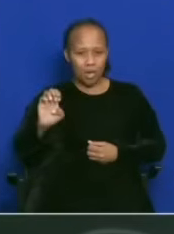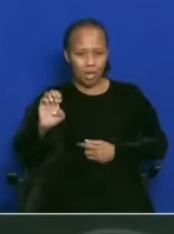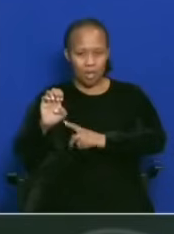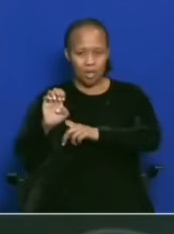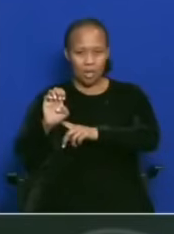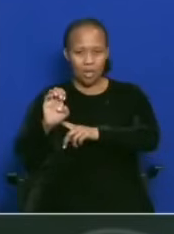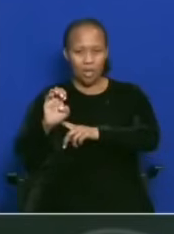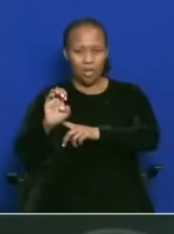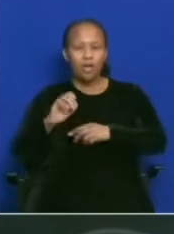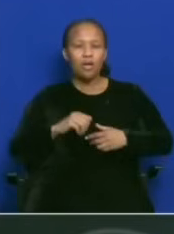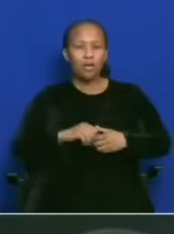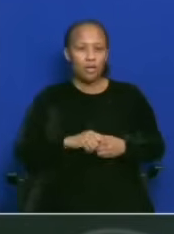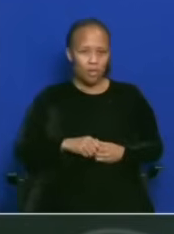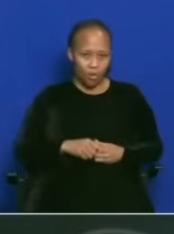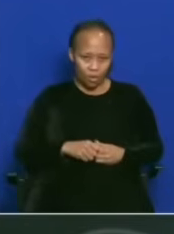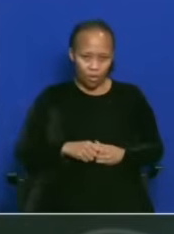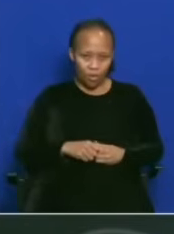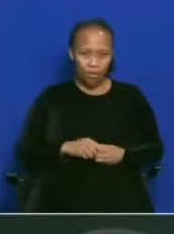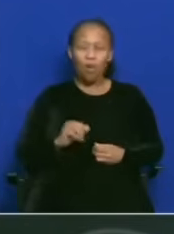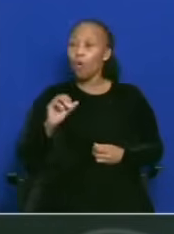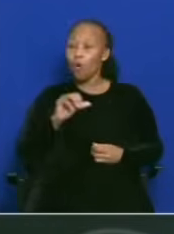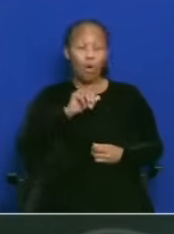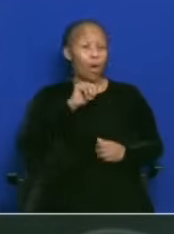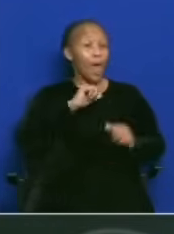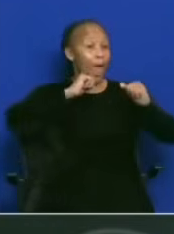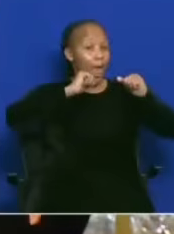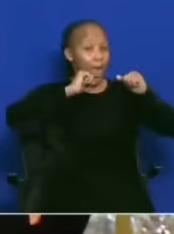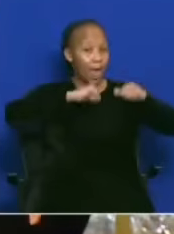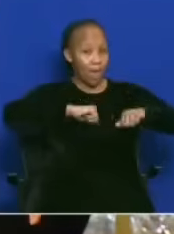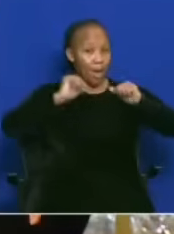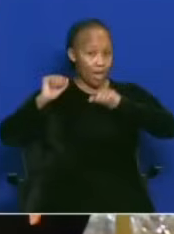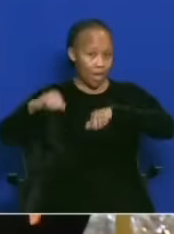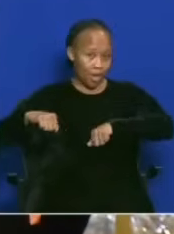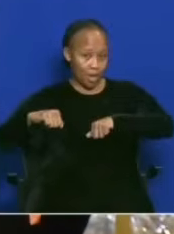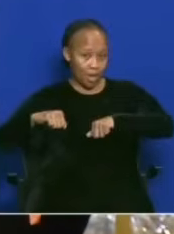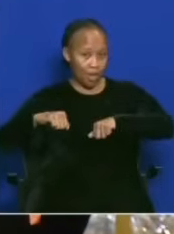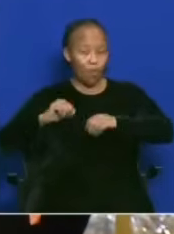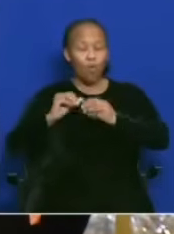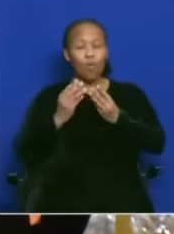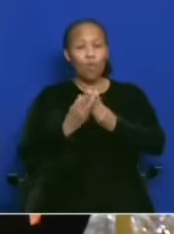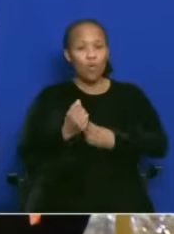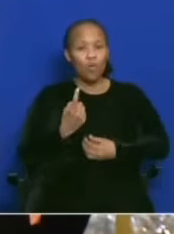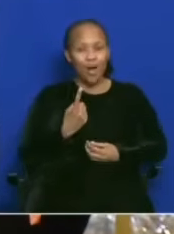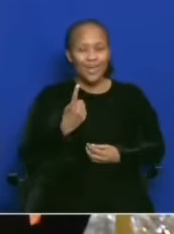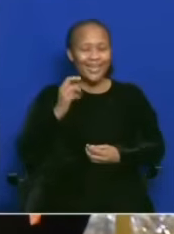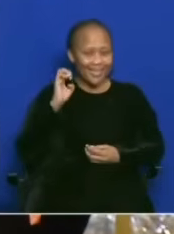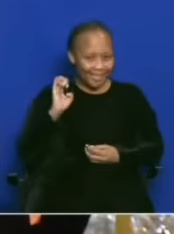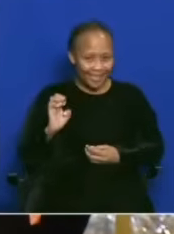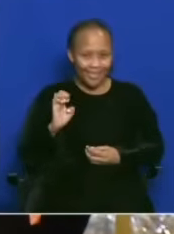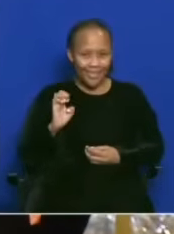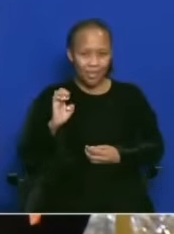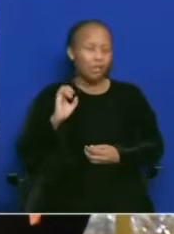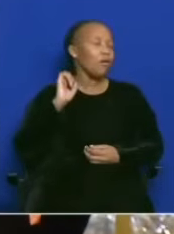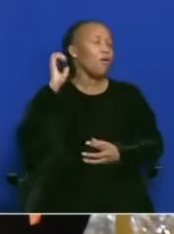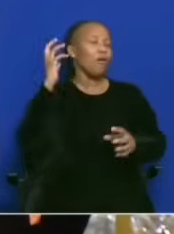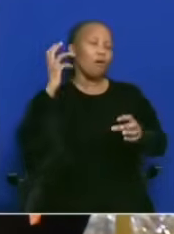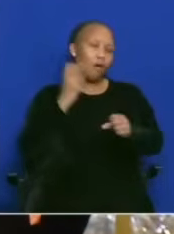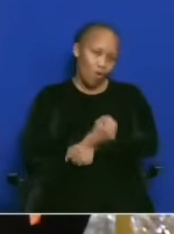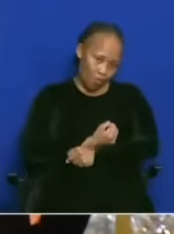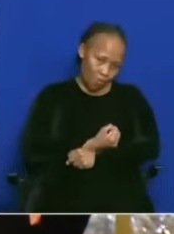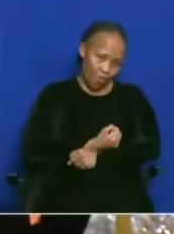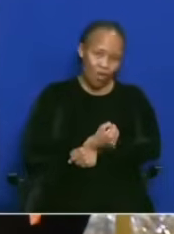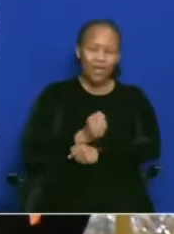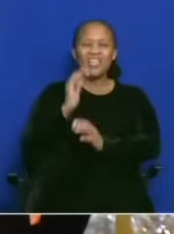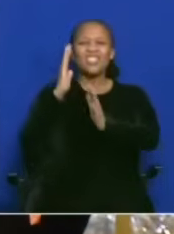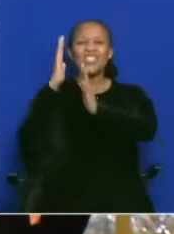one E, because Same thing. Here is double E. All right. Thank you. Same meaning. And it's a direct response to the